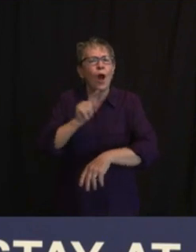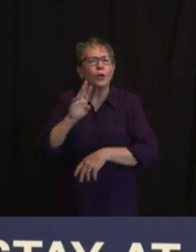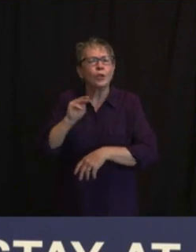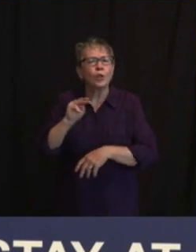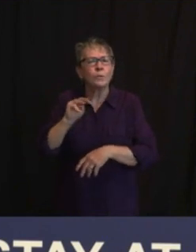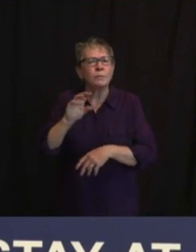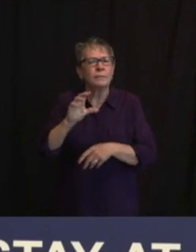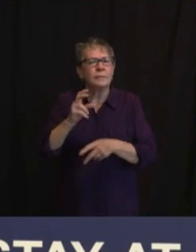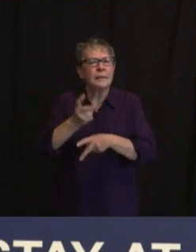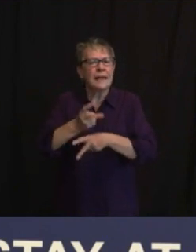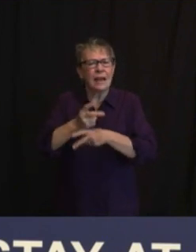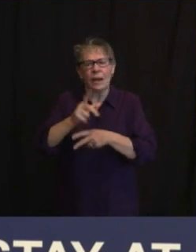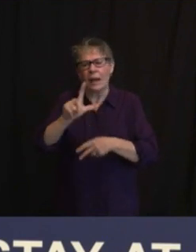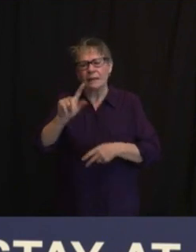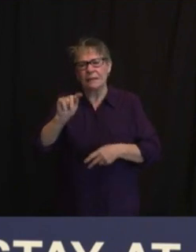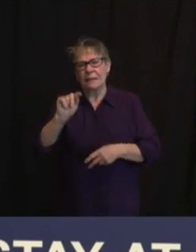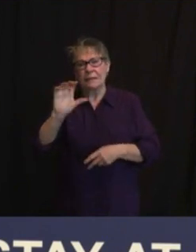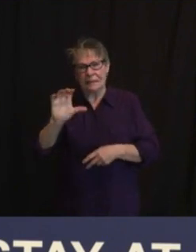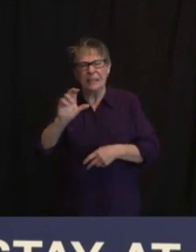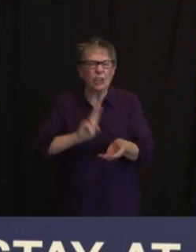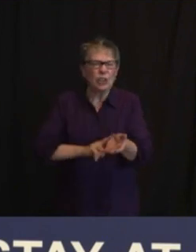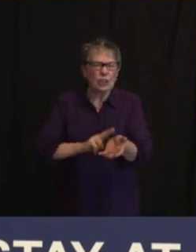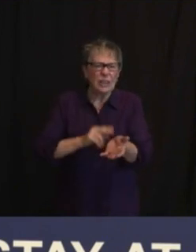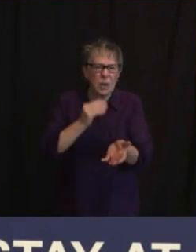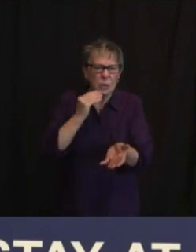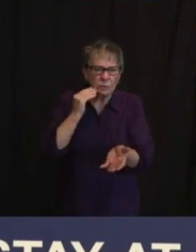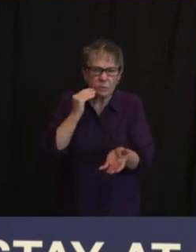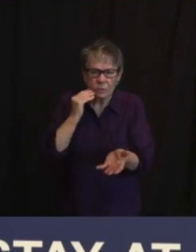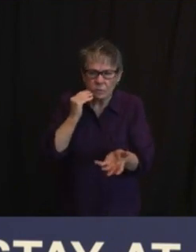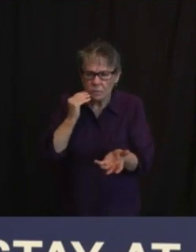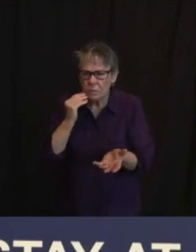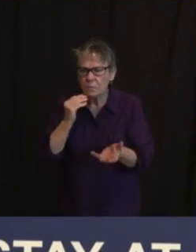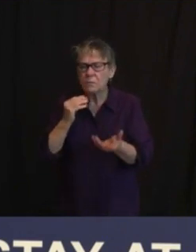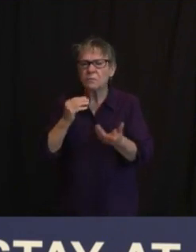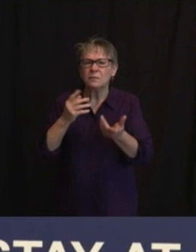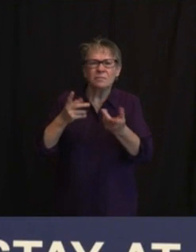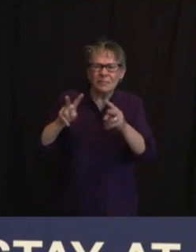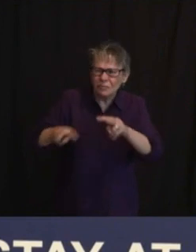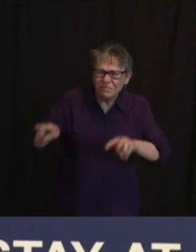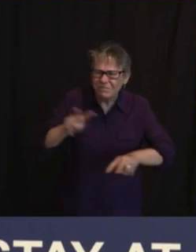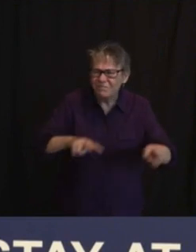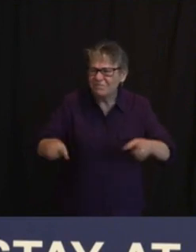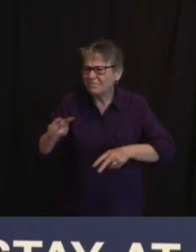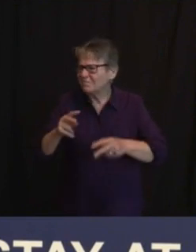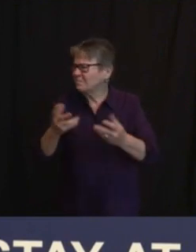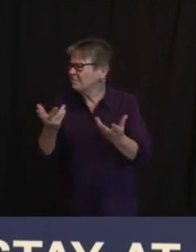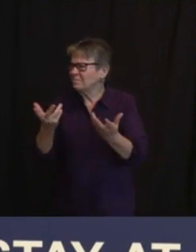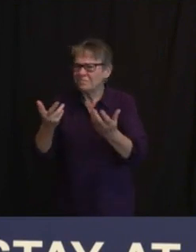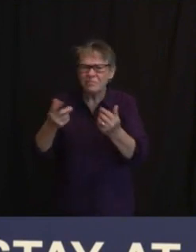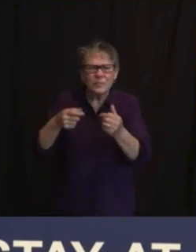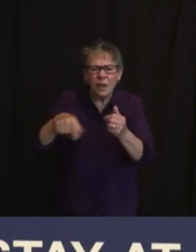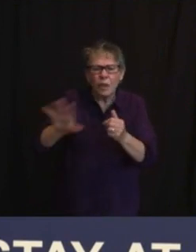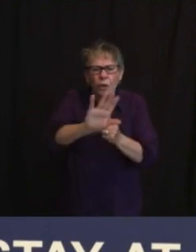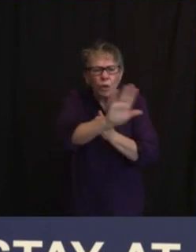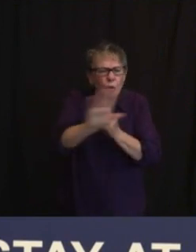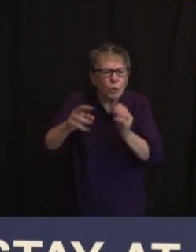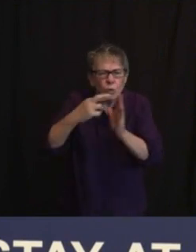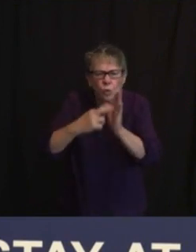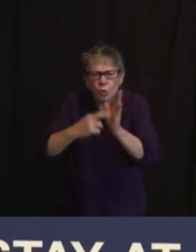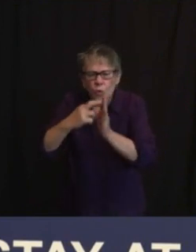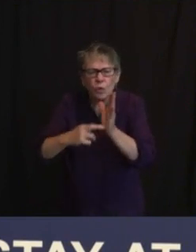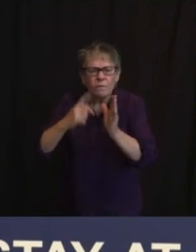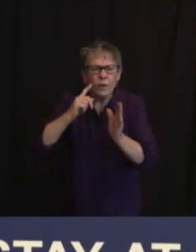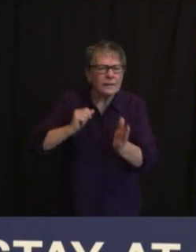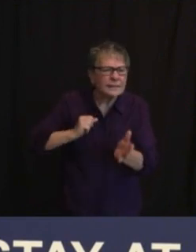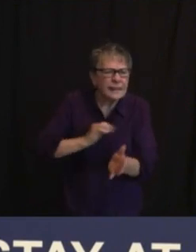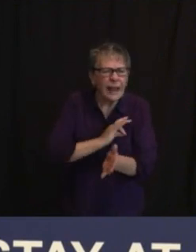our residents. They will compare New Jersey's oversight of these facilities to other states and examine differences in